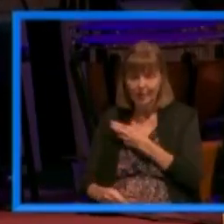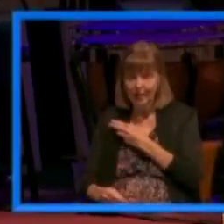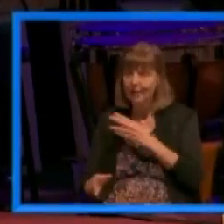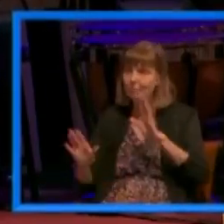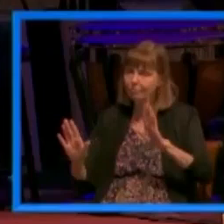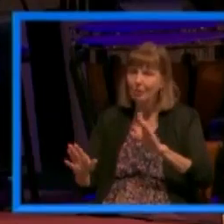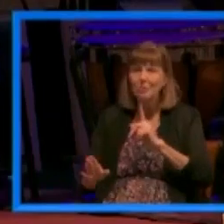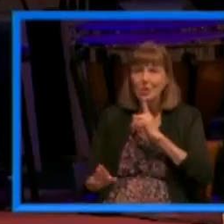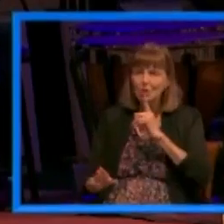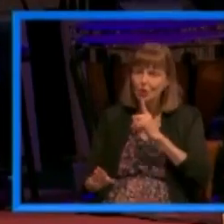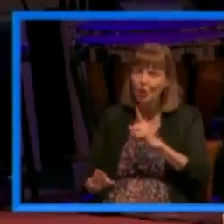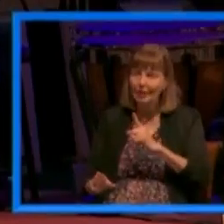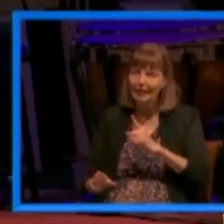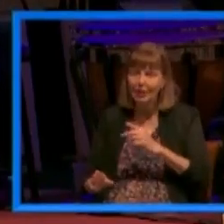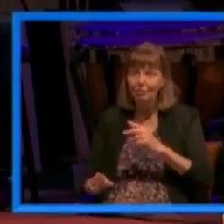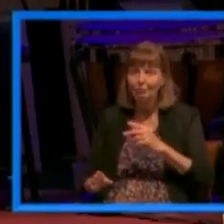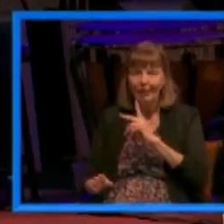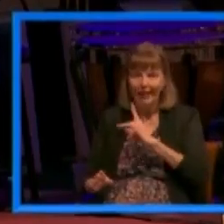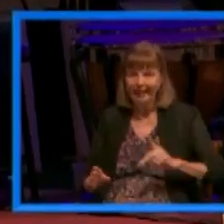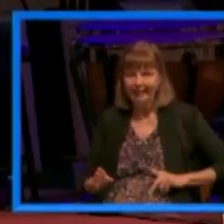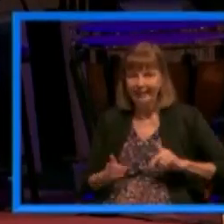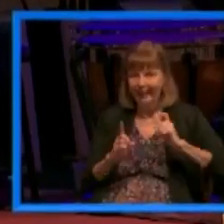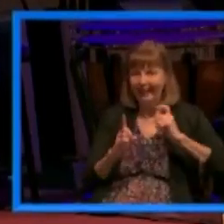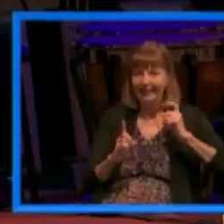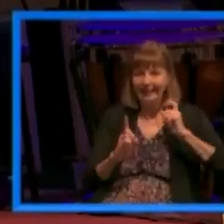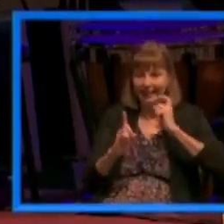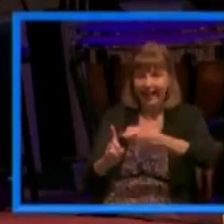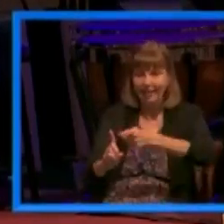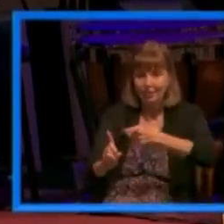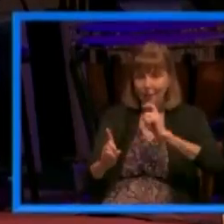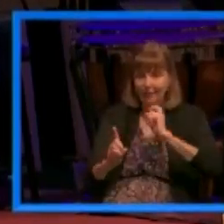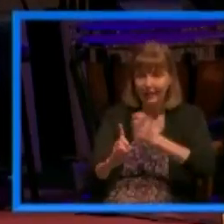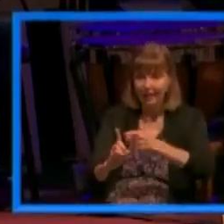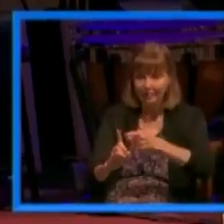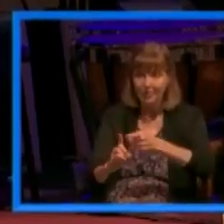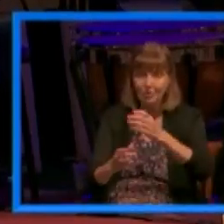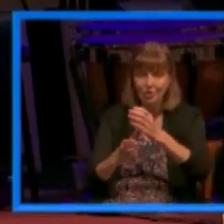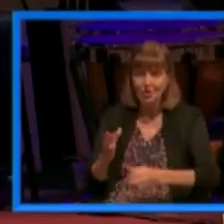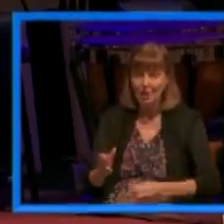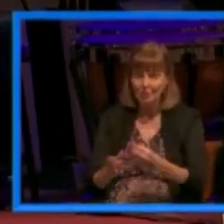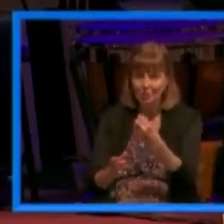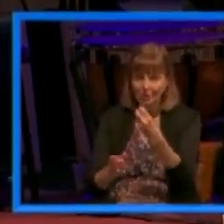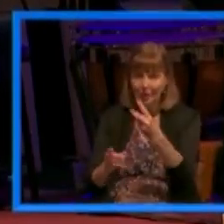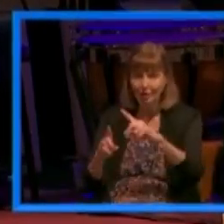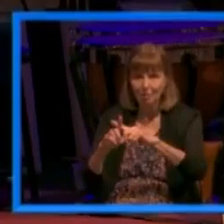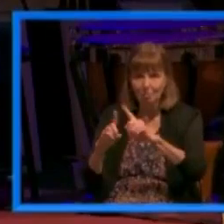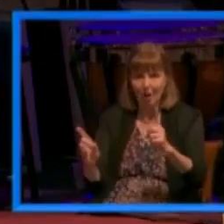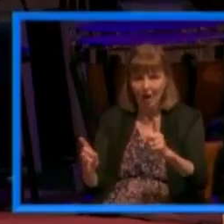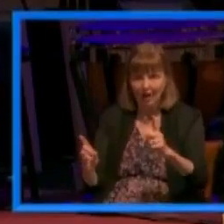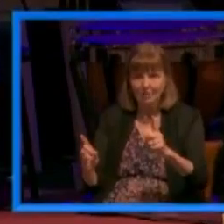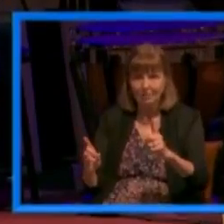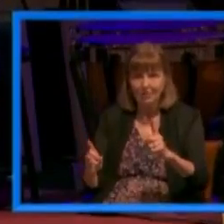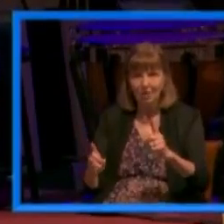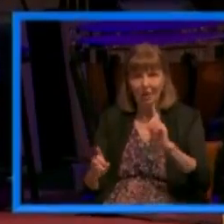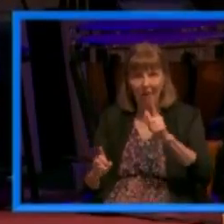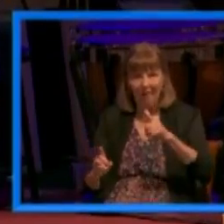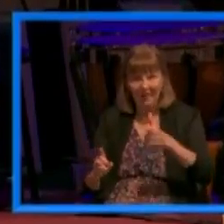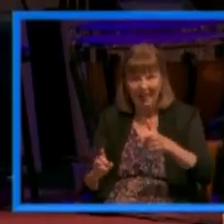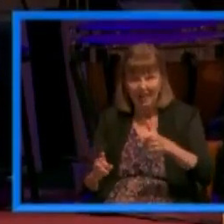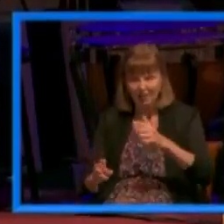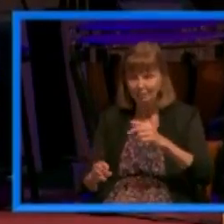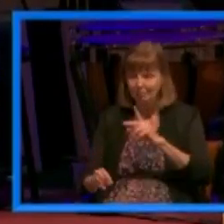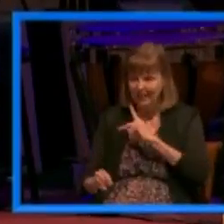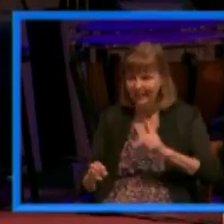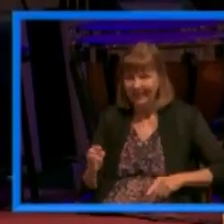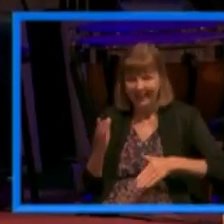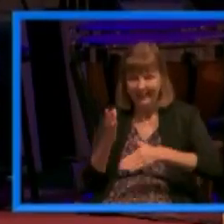and she brings her out of Egypt with her when they get expelled from Egypt. Now verse 2, and Sarah said to Abraham, behold, now the Lord has